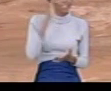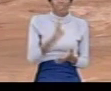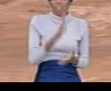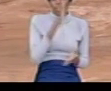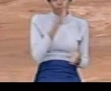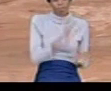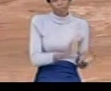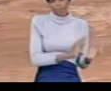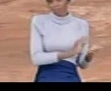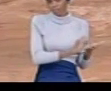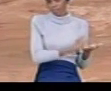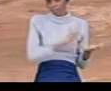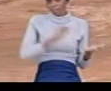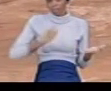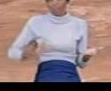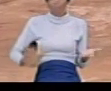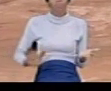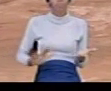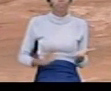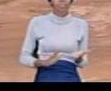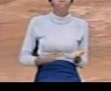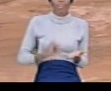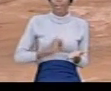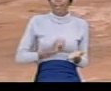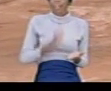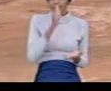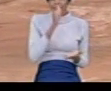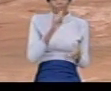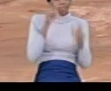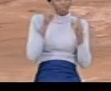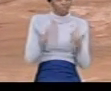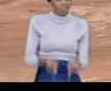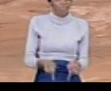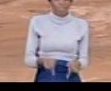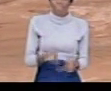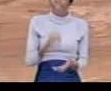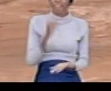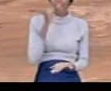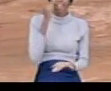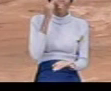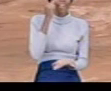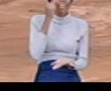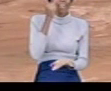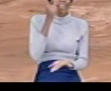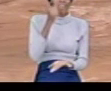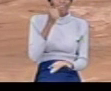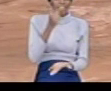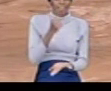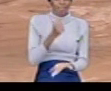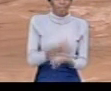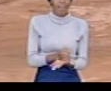it shall be removed. I am the whosoever,